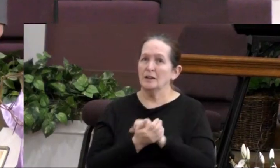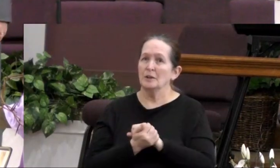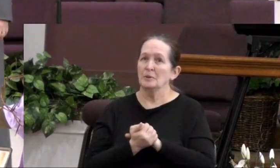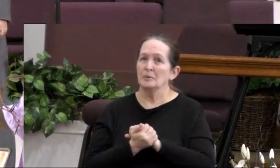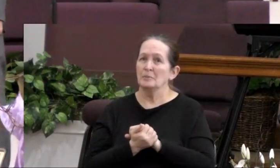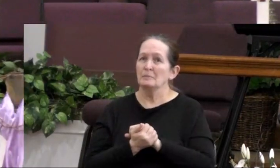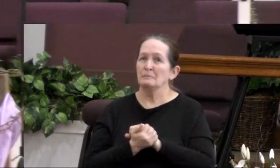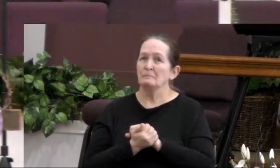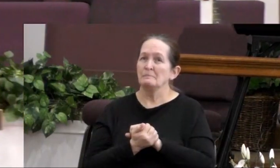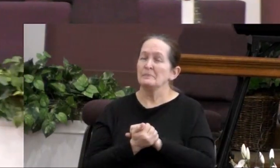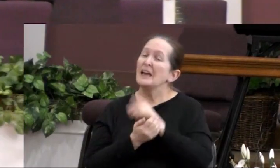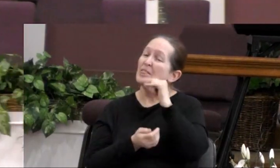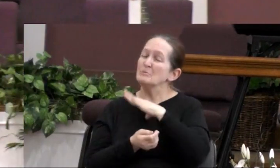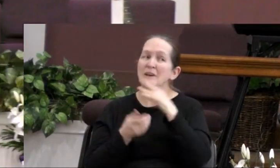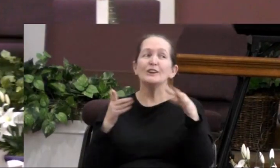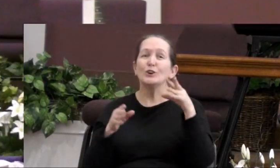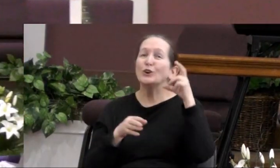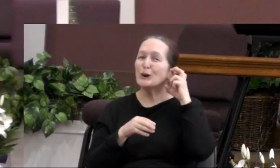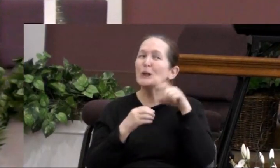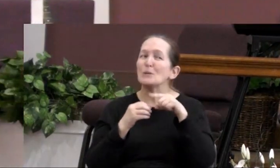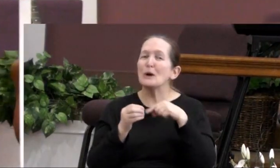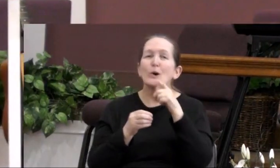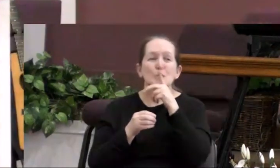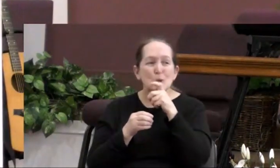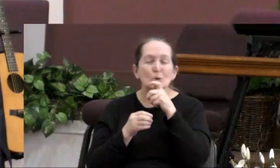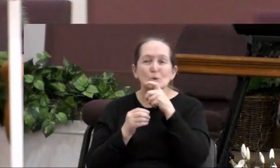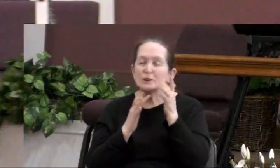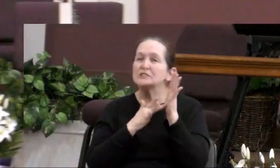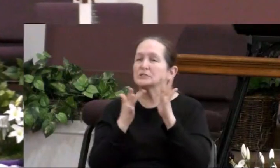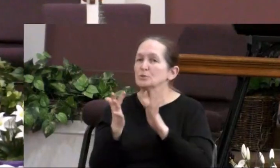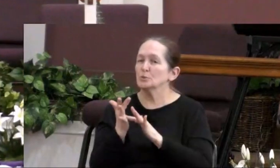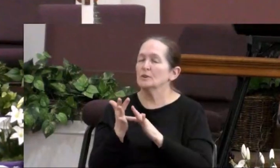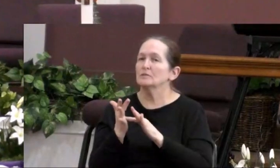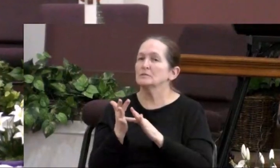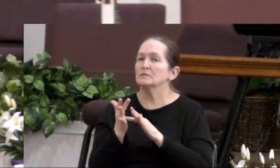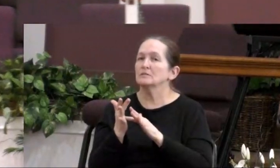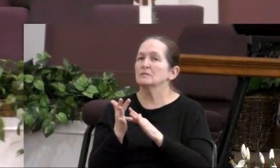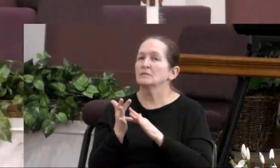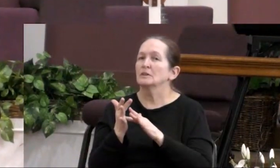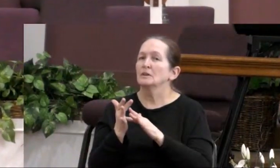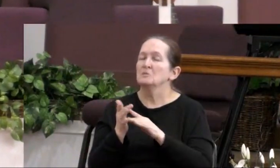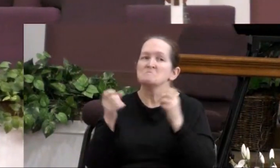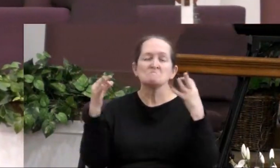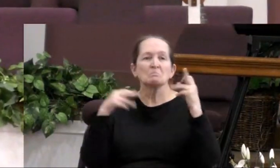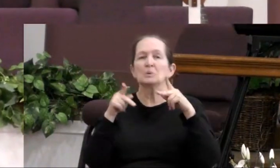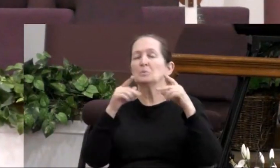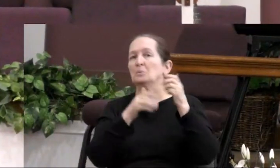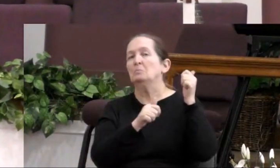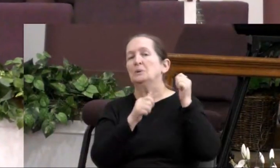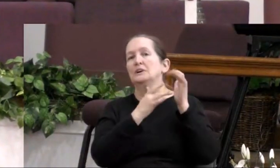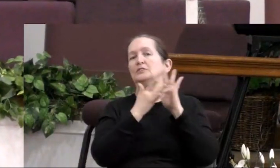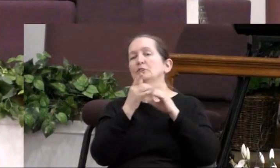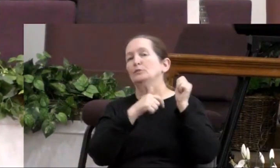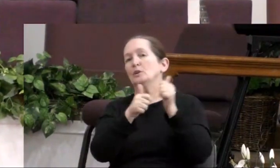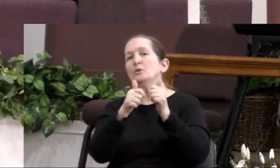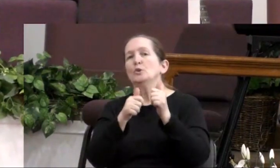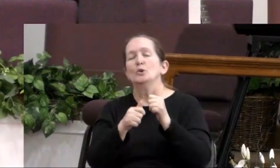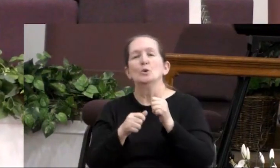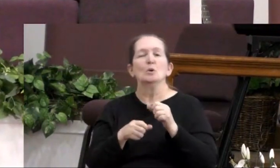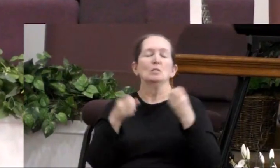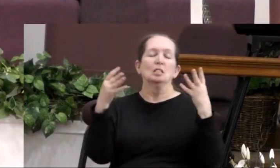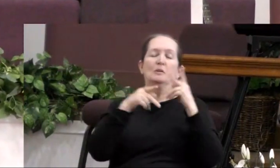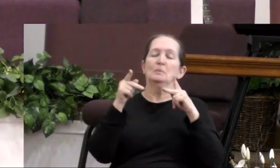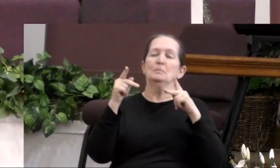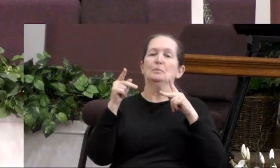And he had heard about who Jesus was. There was a crowd behind Jesus following him. There was a crowd along the streets. And